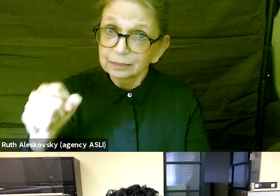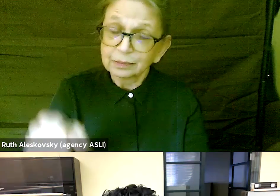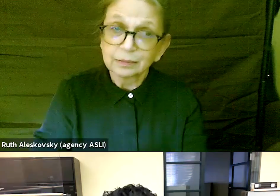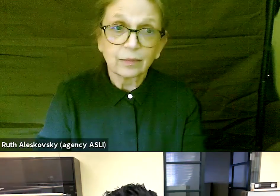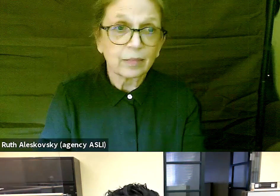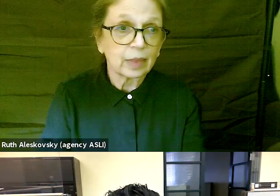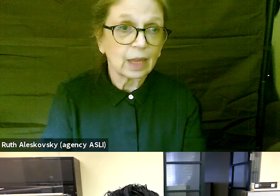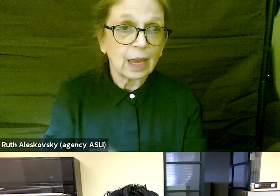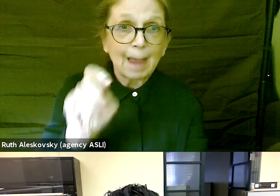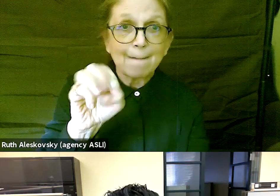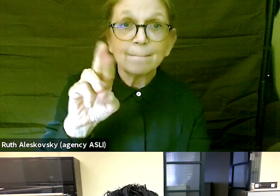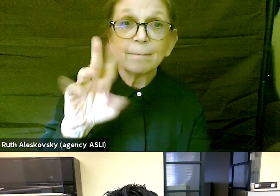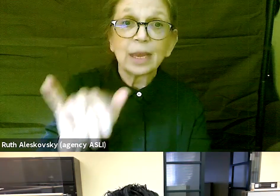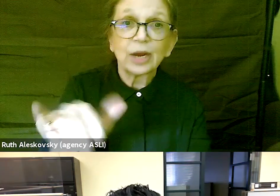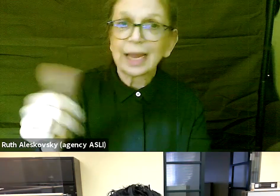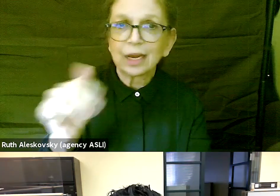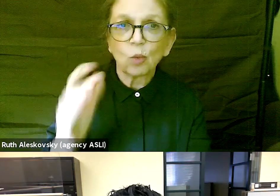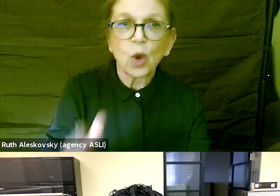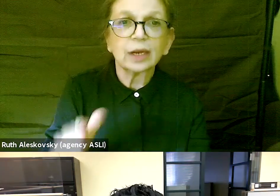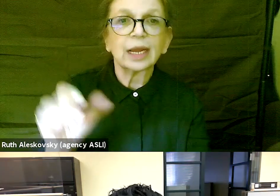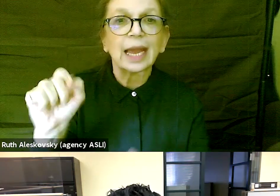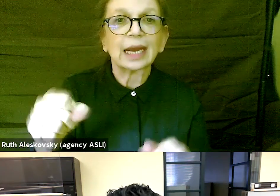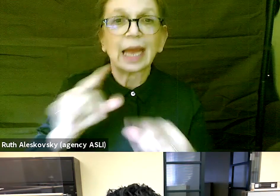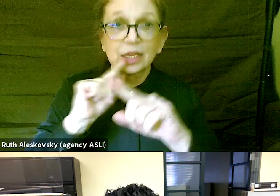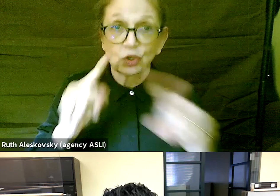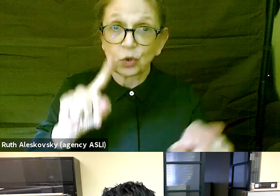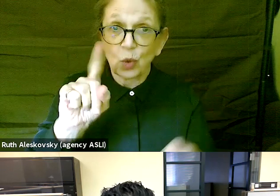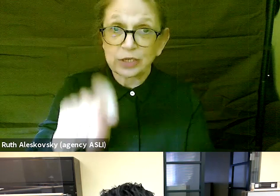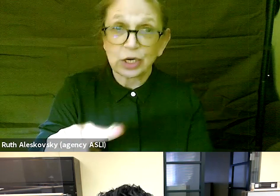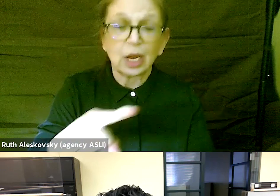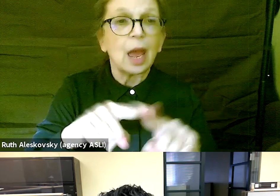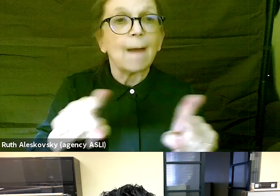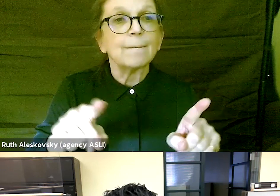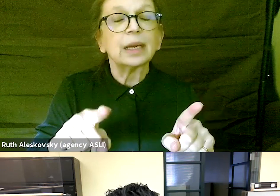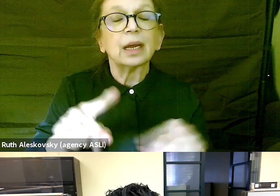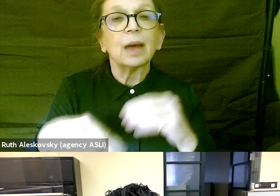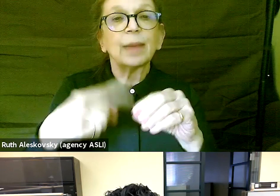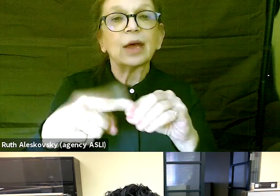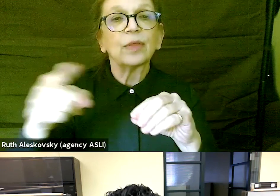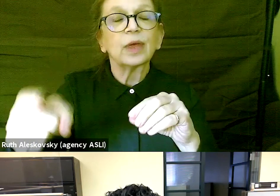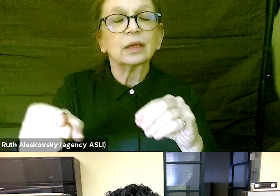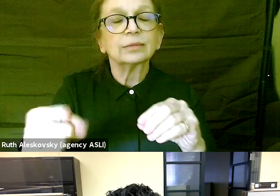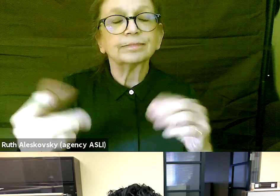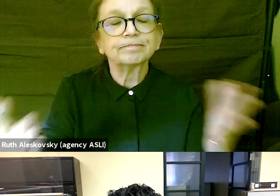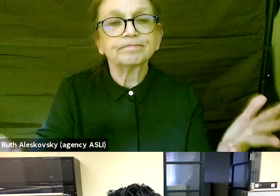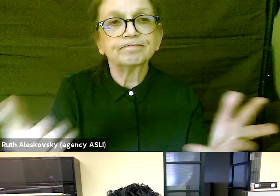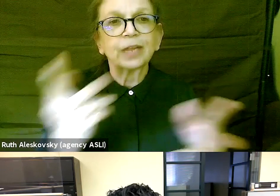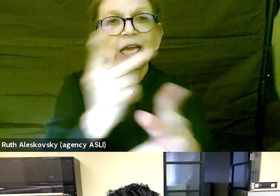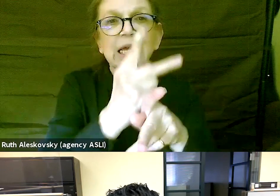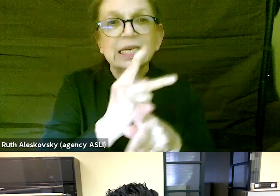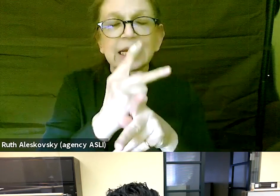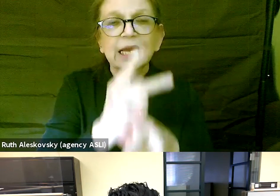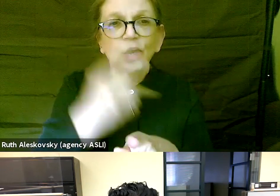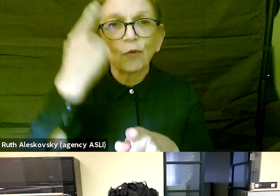Eli, anyone can answer, but this question came up. It's I guess about the precautions to prevent the spread